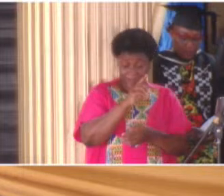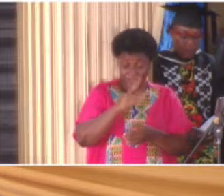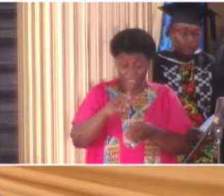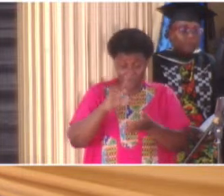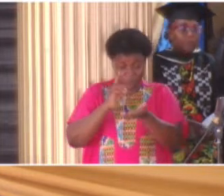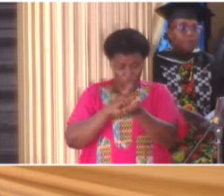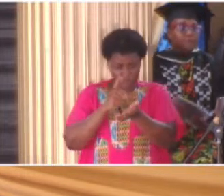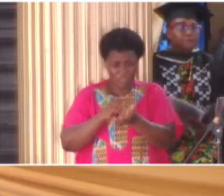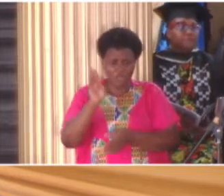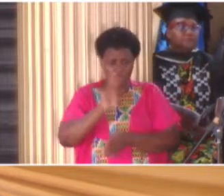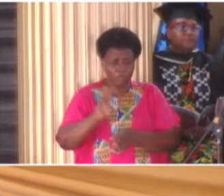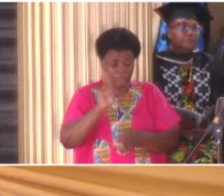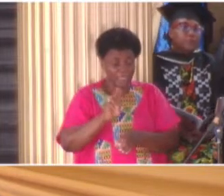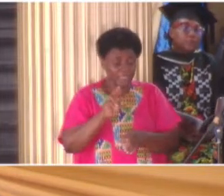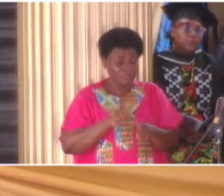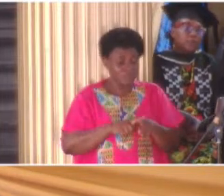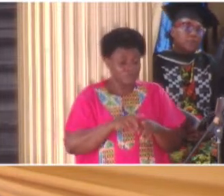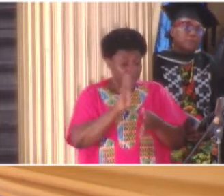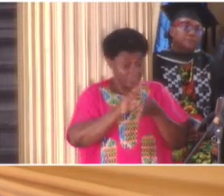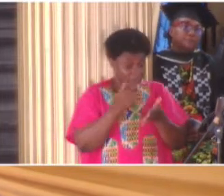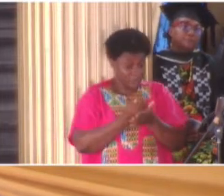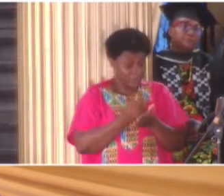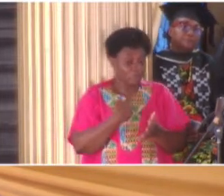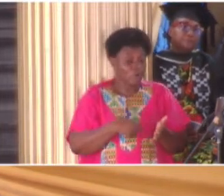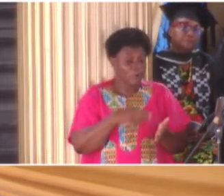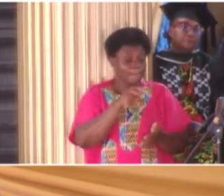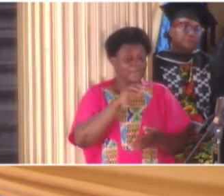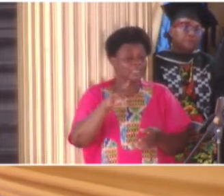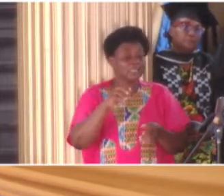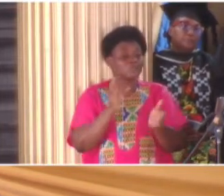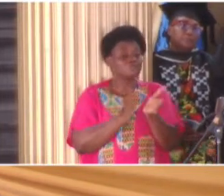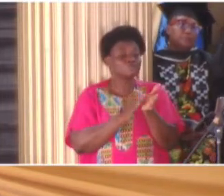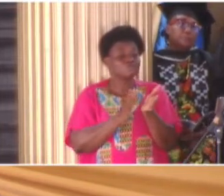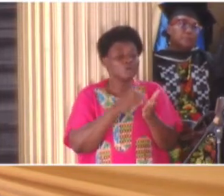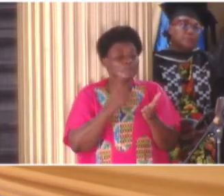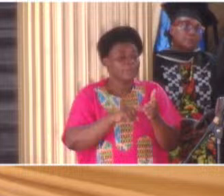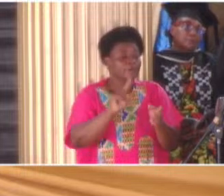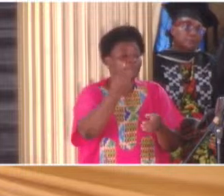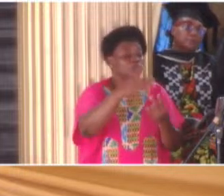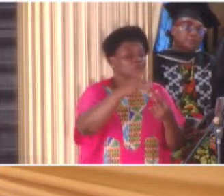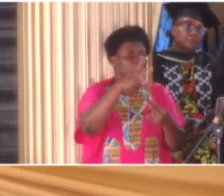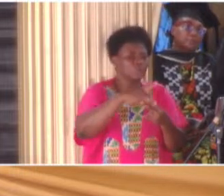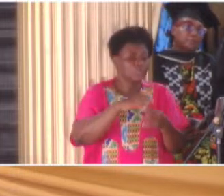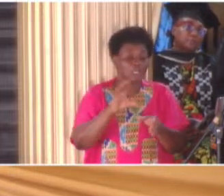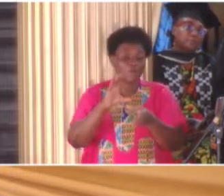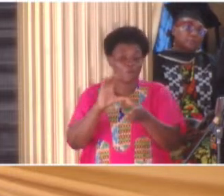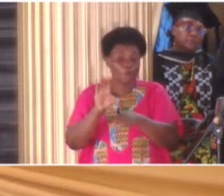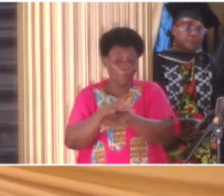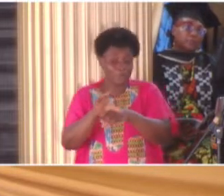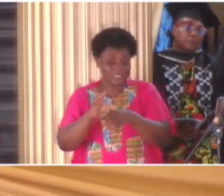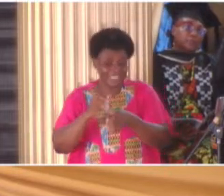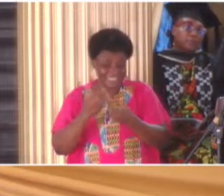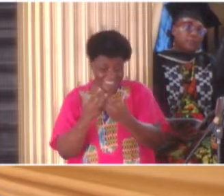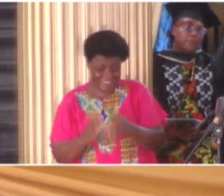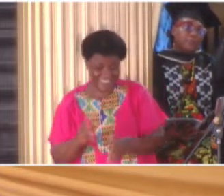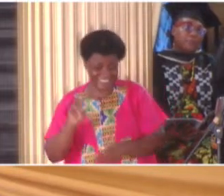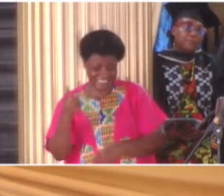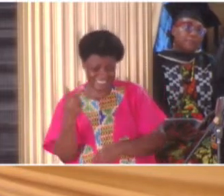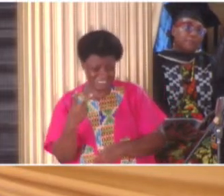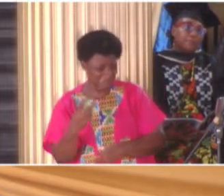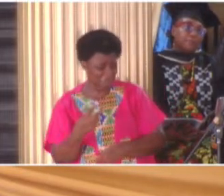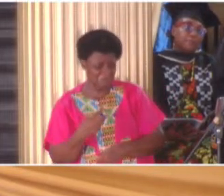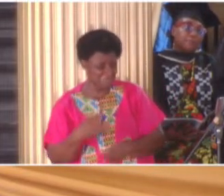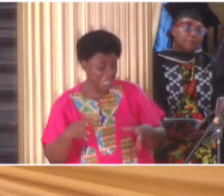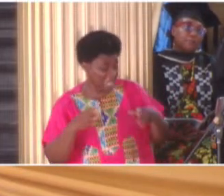of Ghana Medical School as my first choice, and computer engineering as my second. While I was not admitted